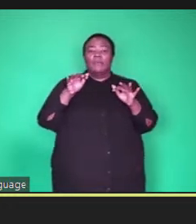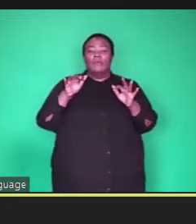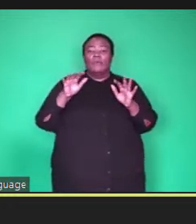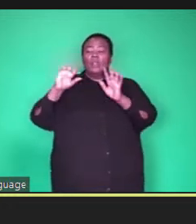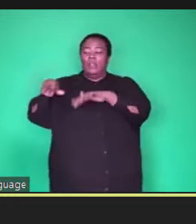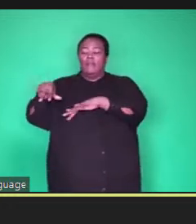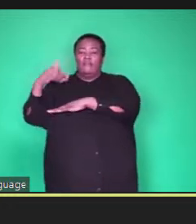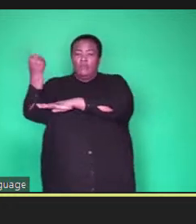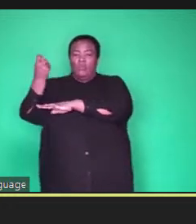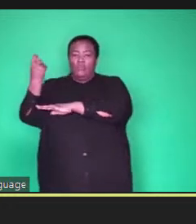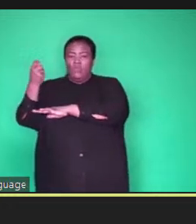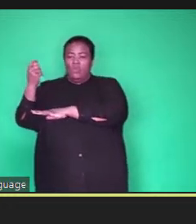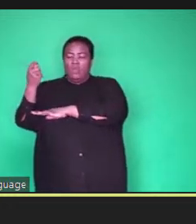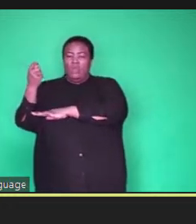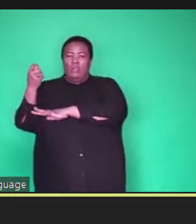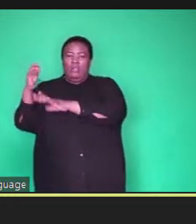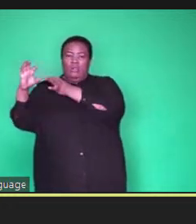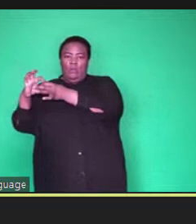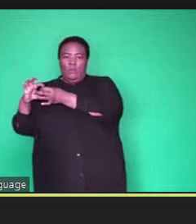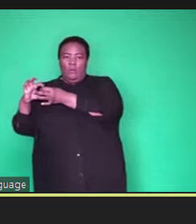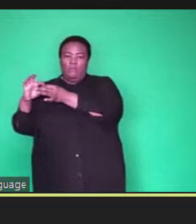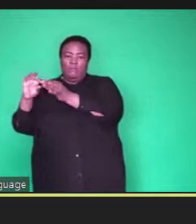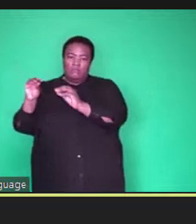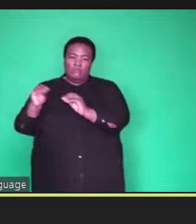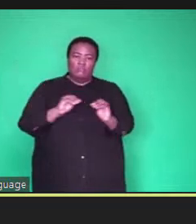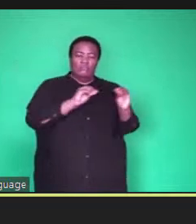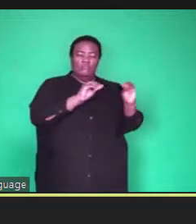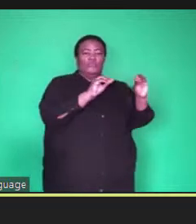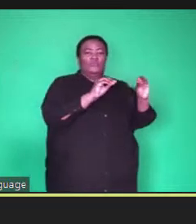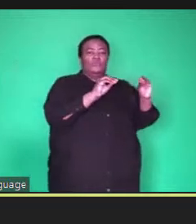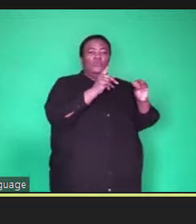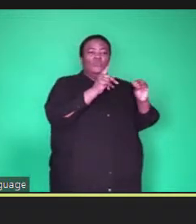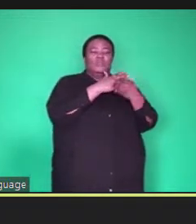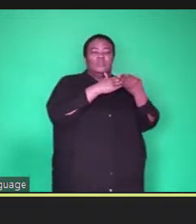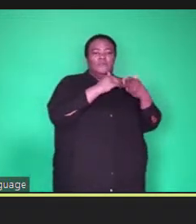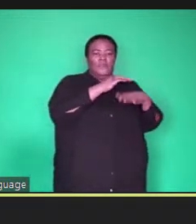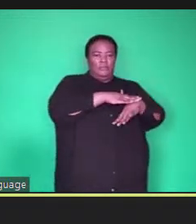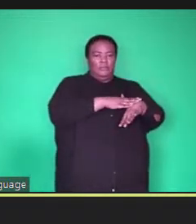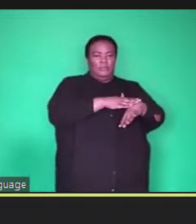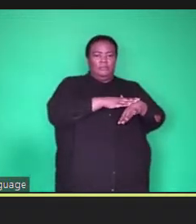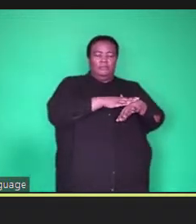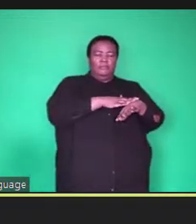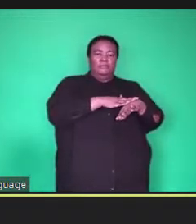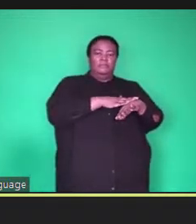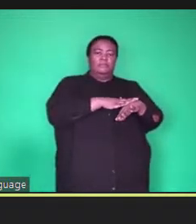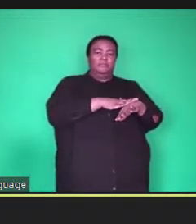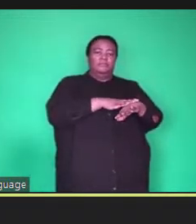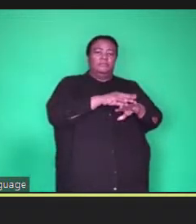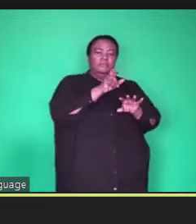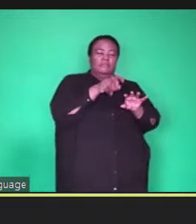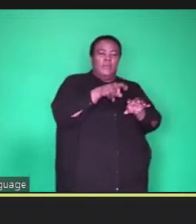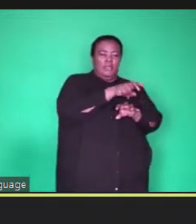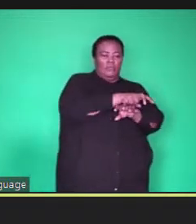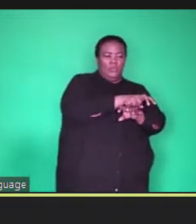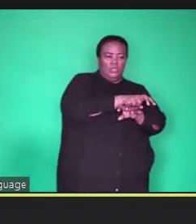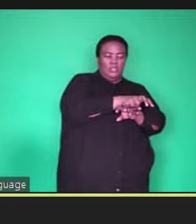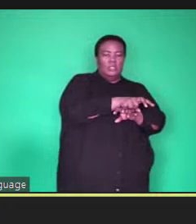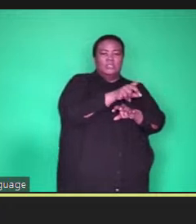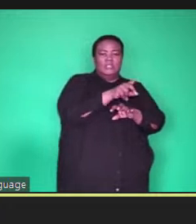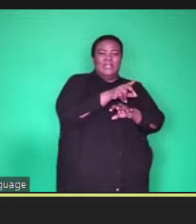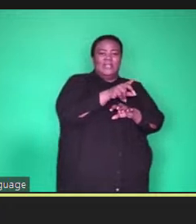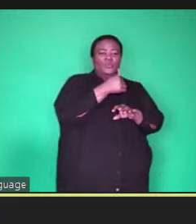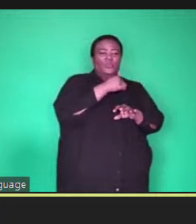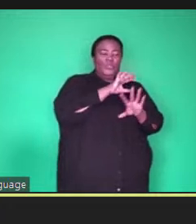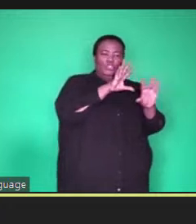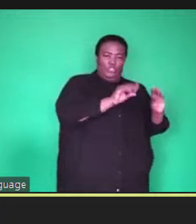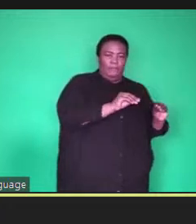rural households to become a temporary migration. Once they become a temporary migrant, we stop counting them. We let